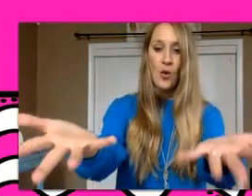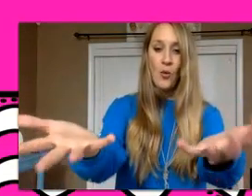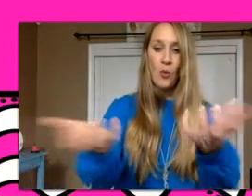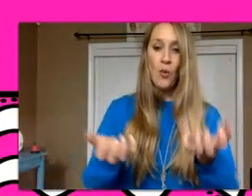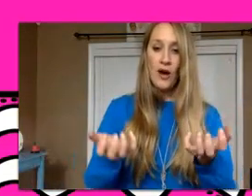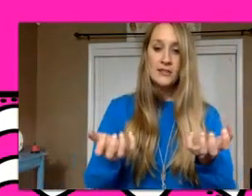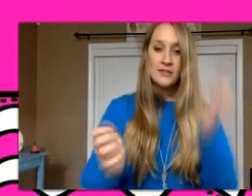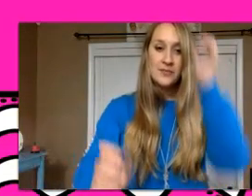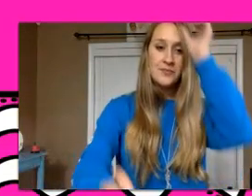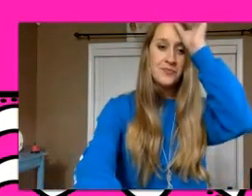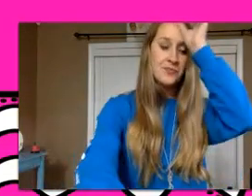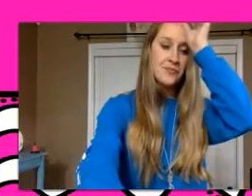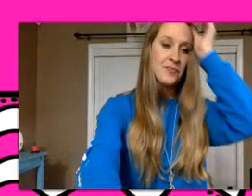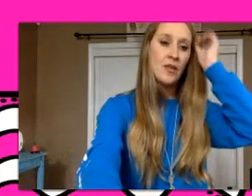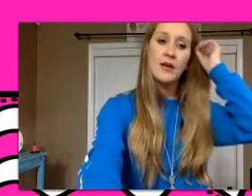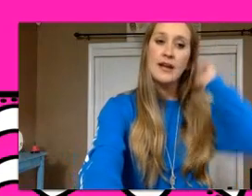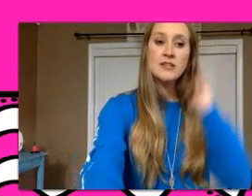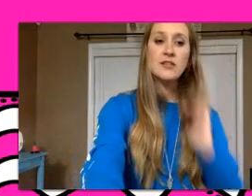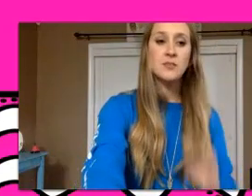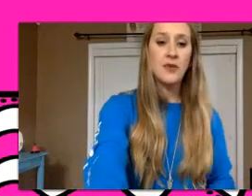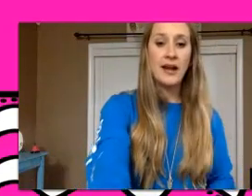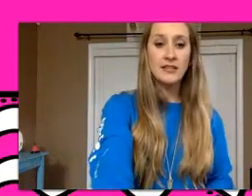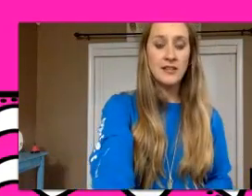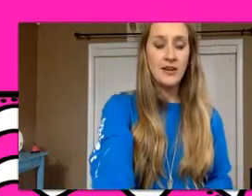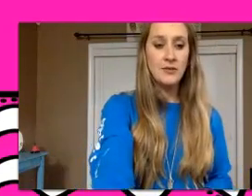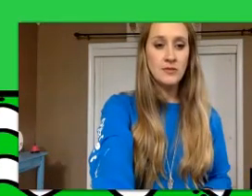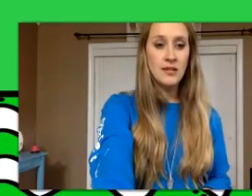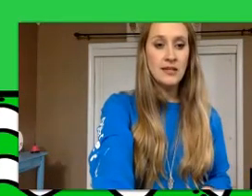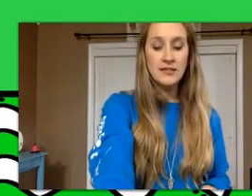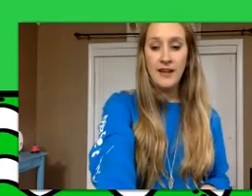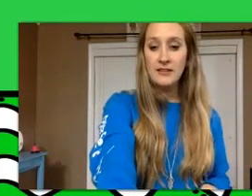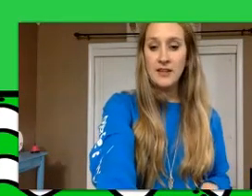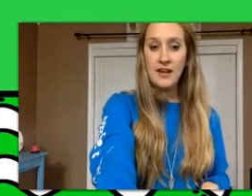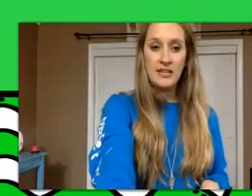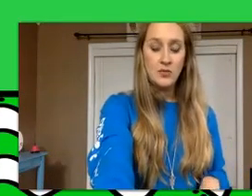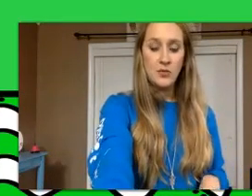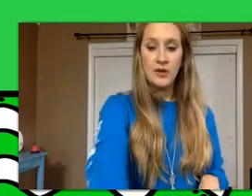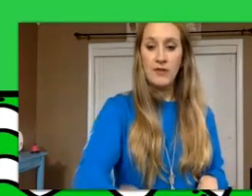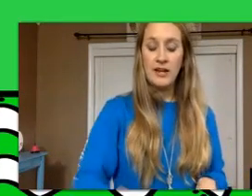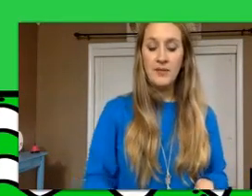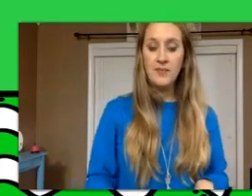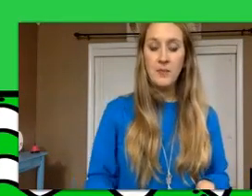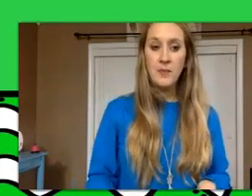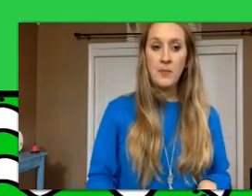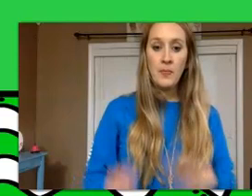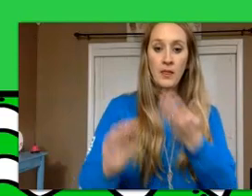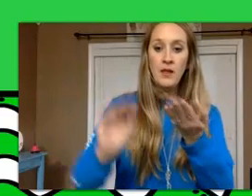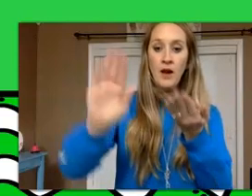it, want. Okay, so let's practice those. Say and sign each one. Ready?